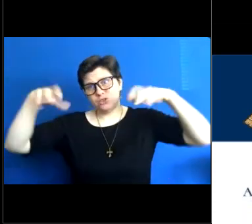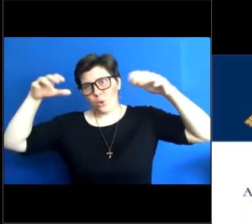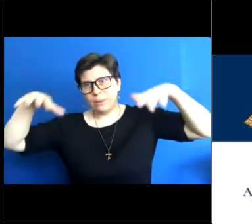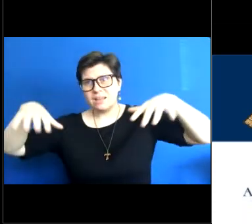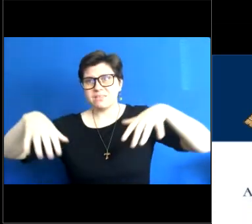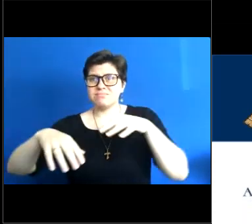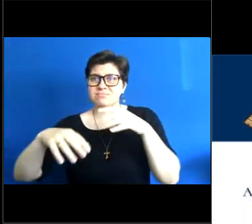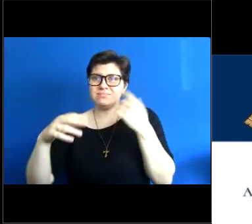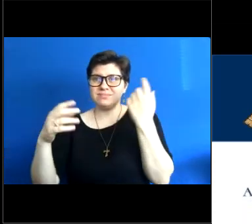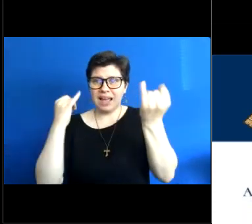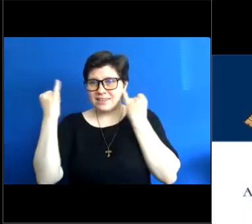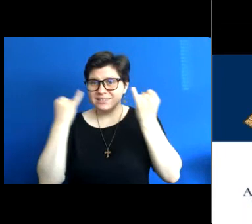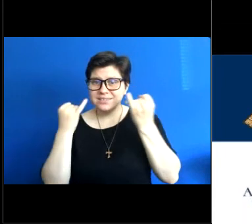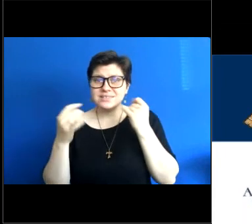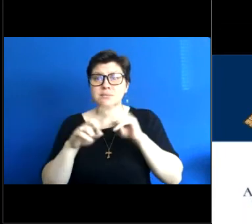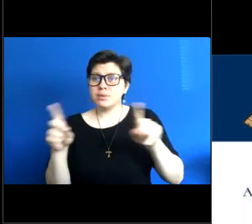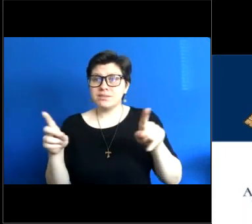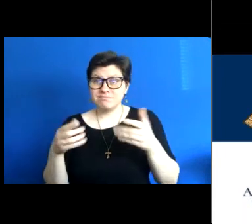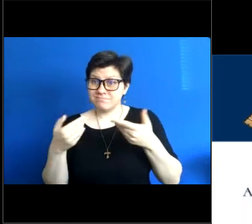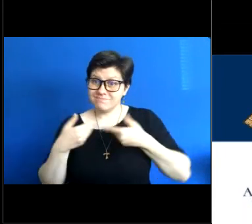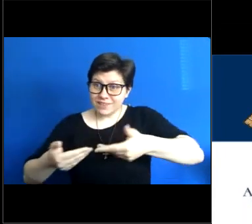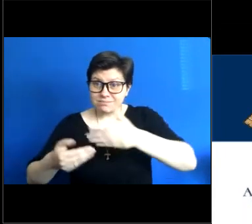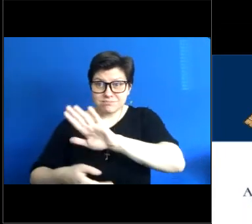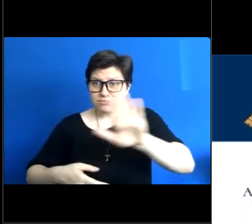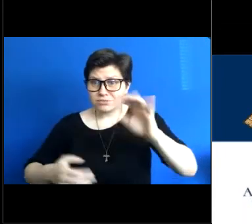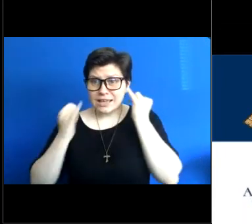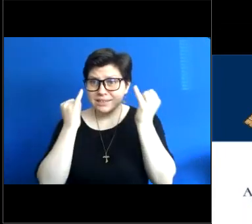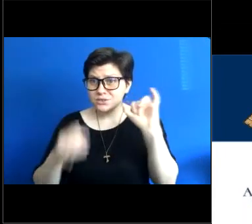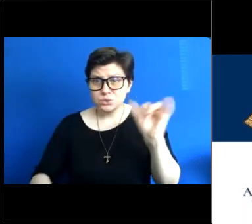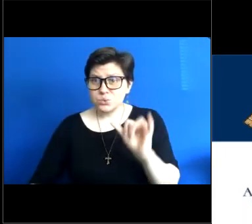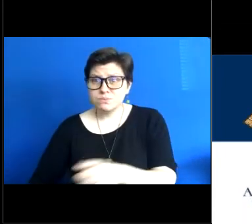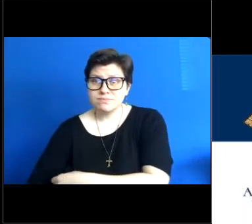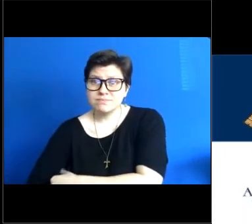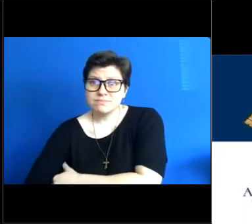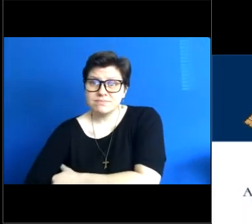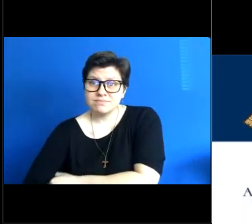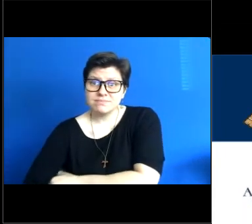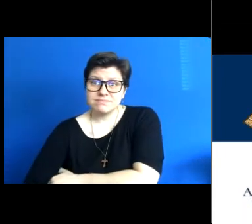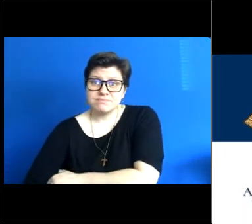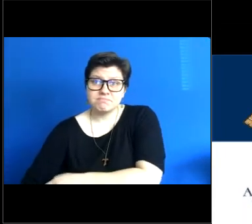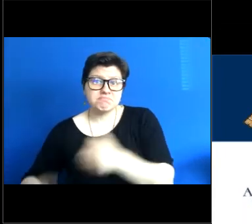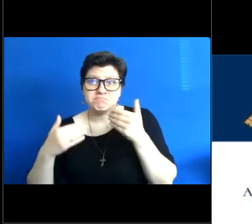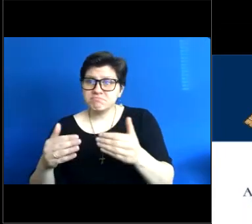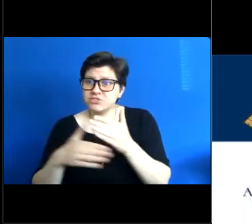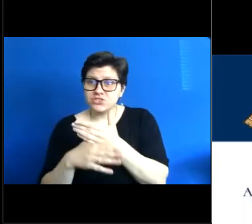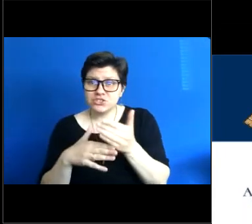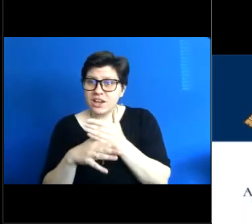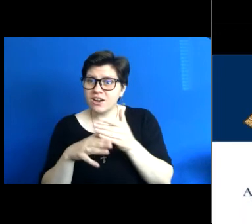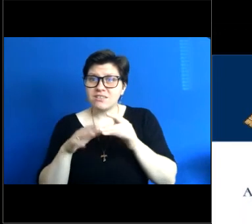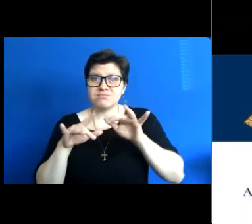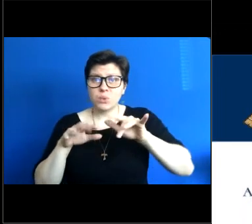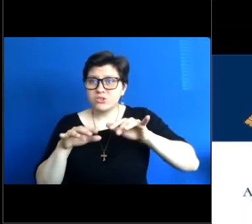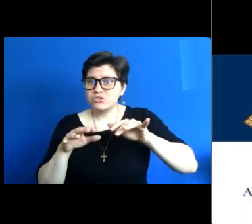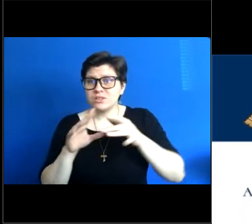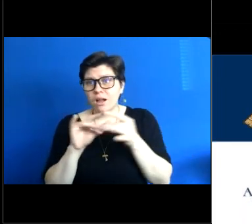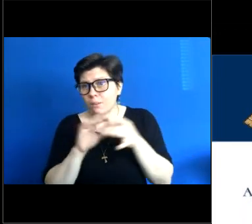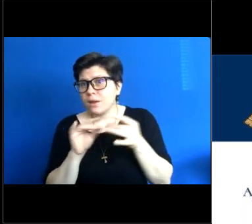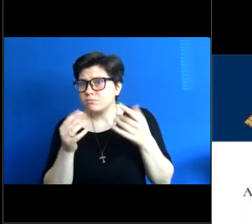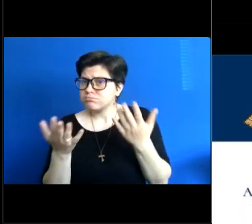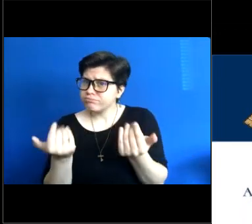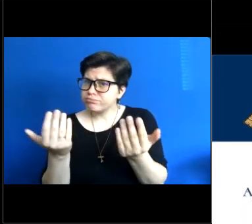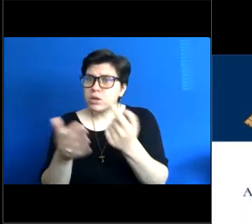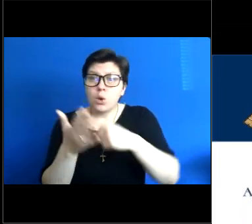have seen worked, but we'd like to invite your ideas as well. If you would like to share in the question box or in the comment box, what